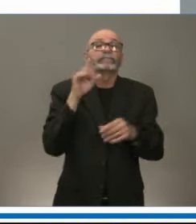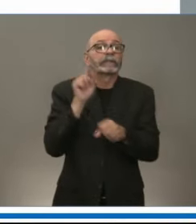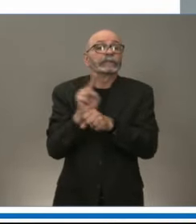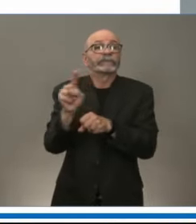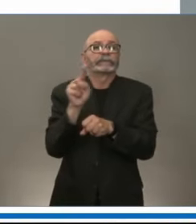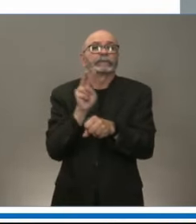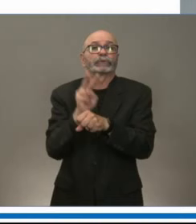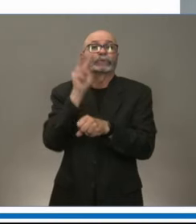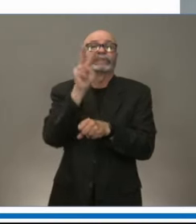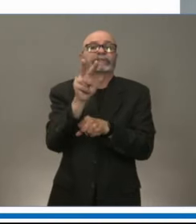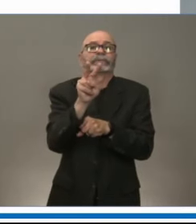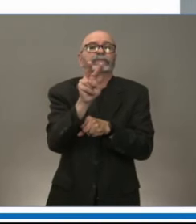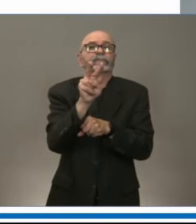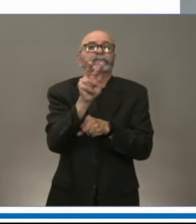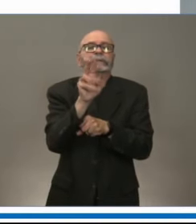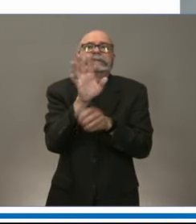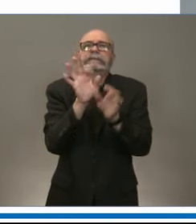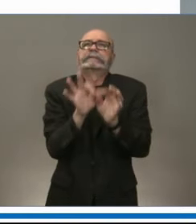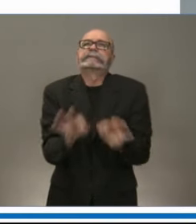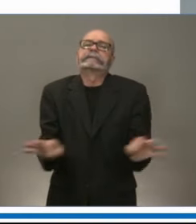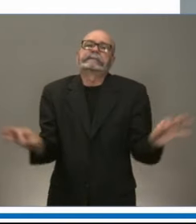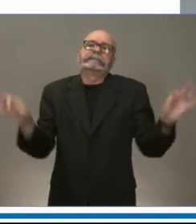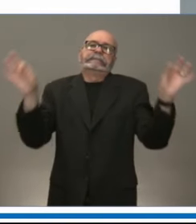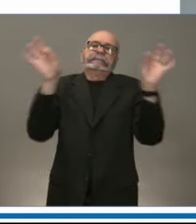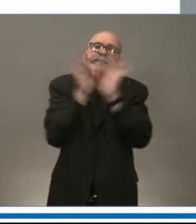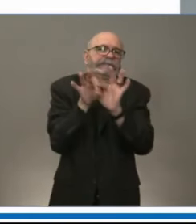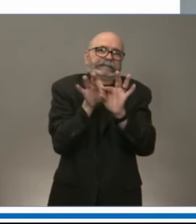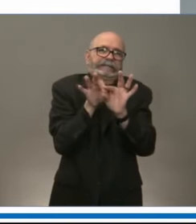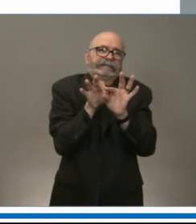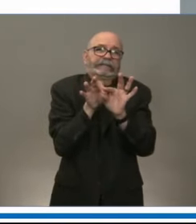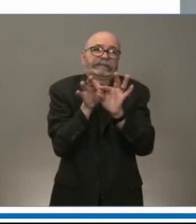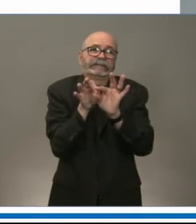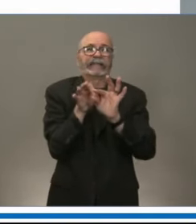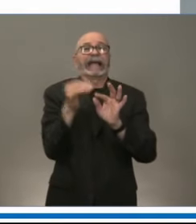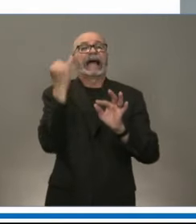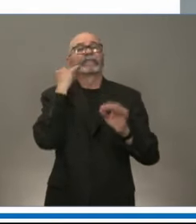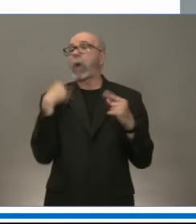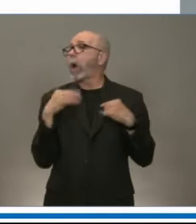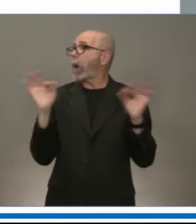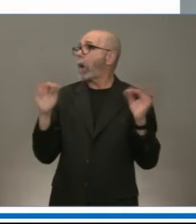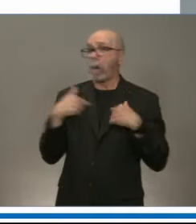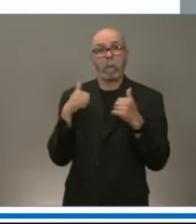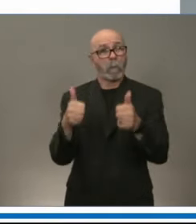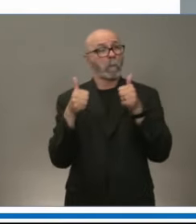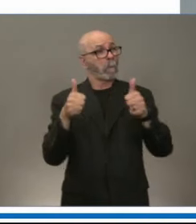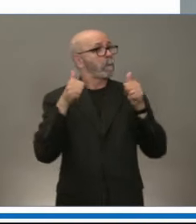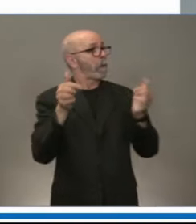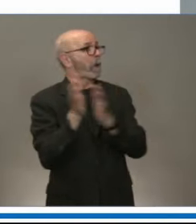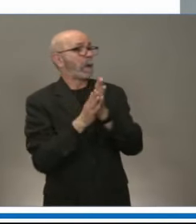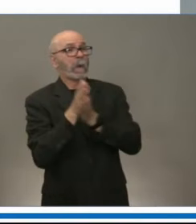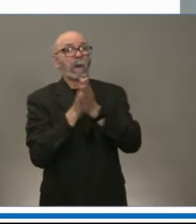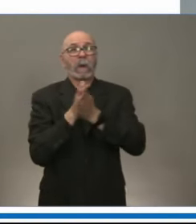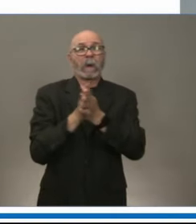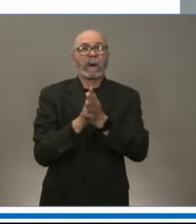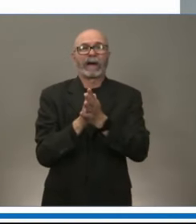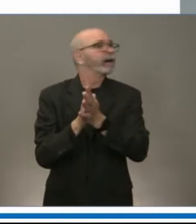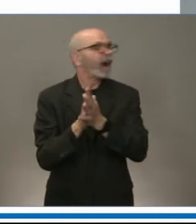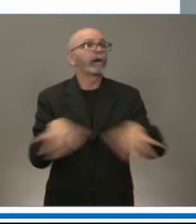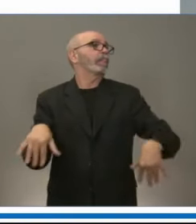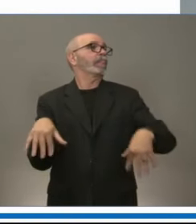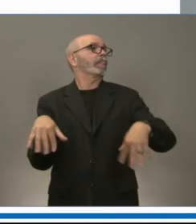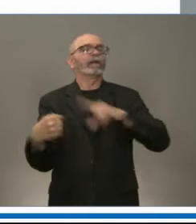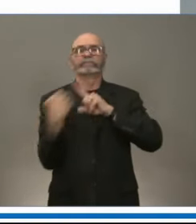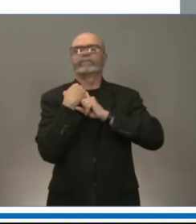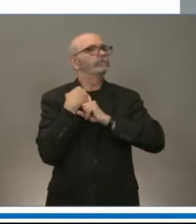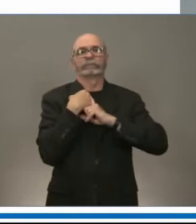We don't want to be doing this after being lax for a few weeks, and then all of a sudden we wake up and we've kind of missed the boat because we've allowed COVID to spread